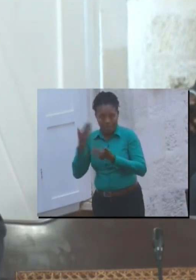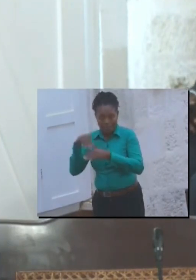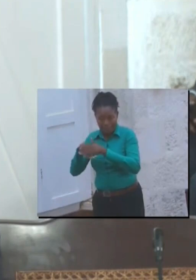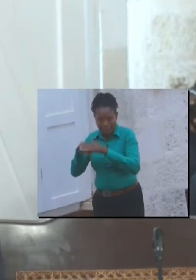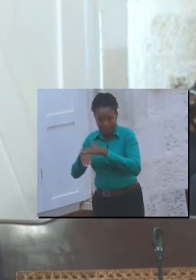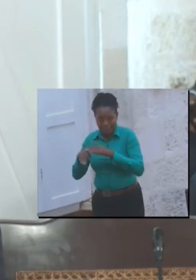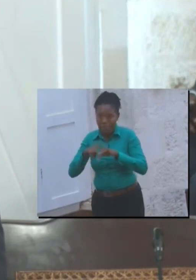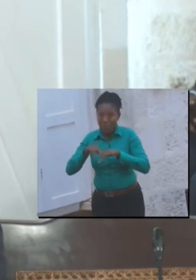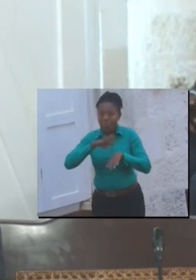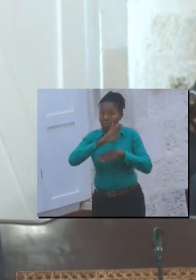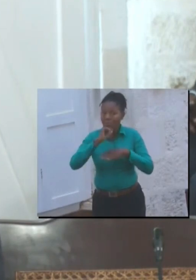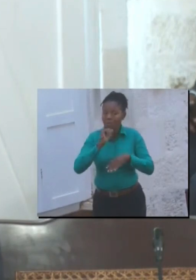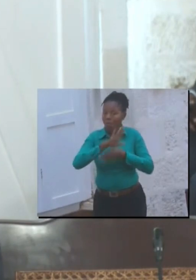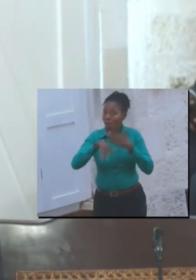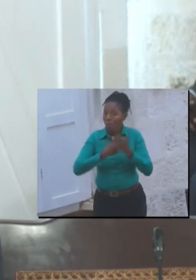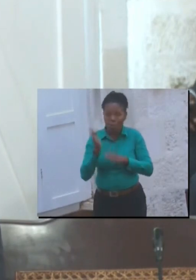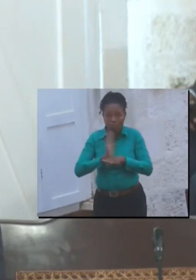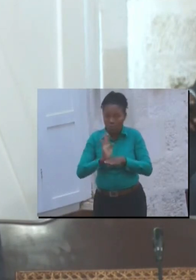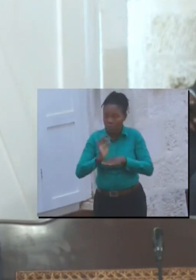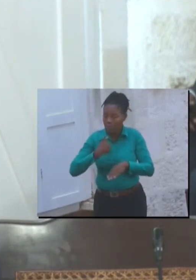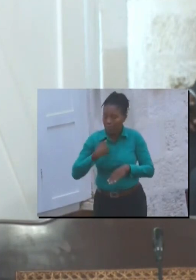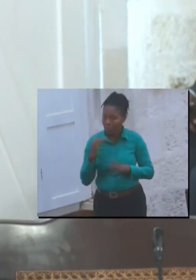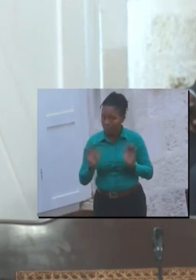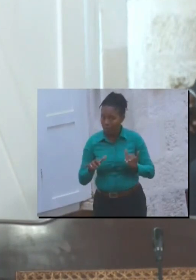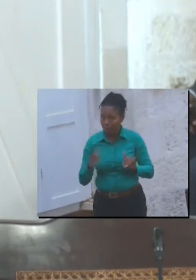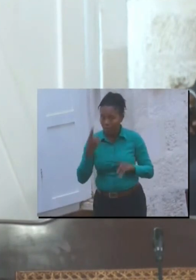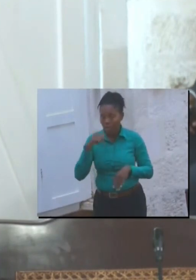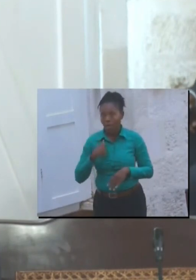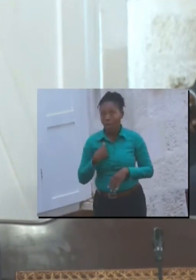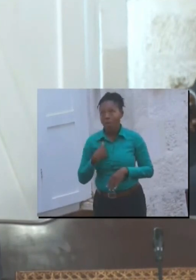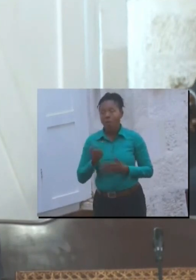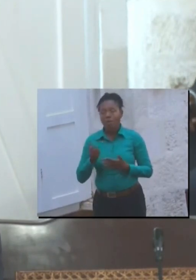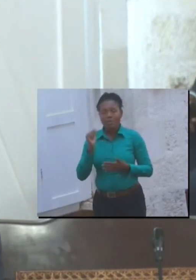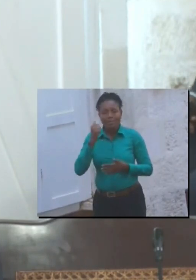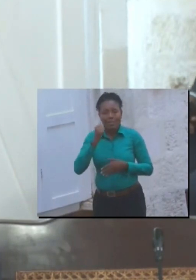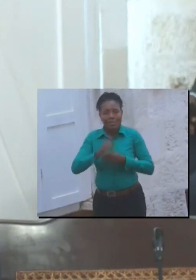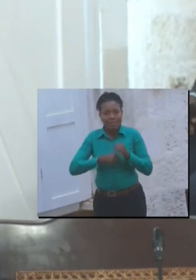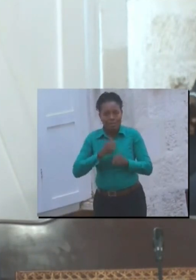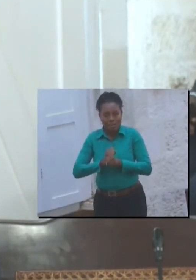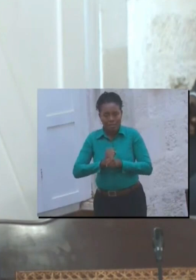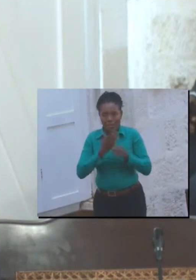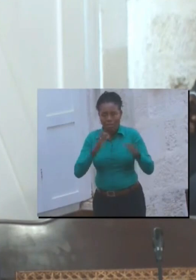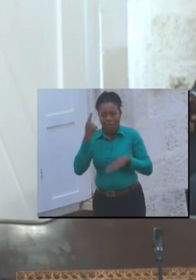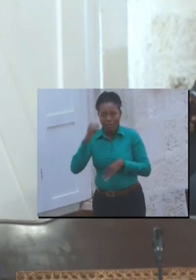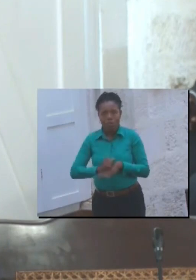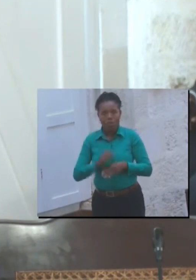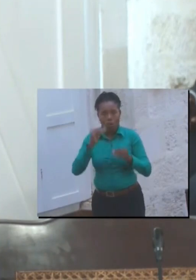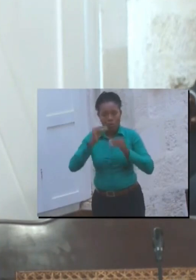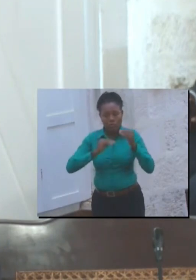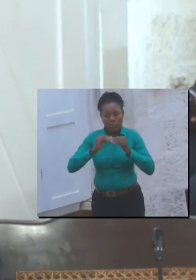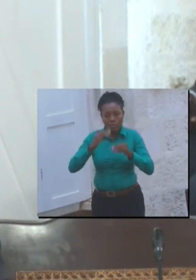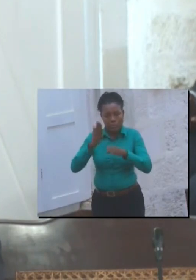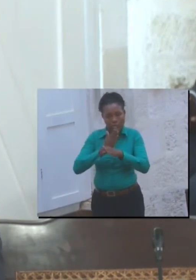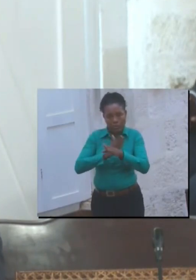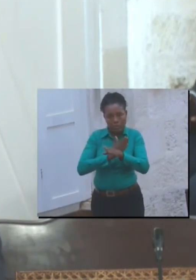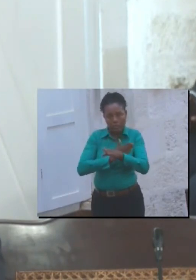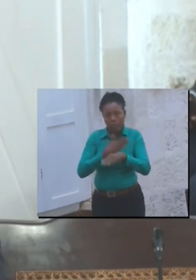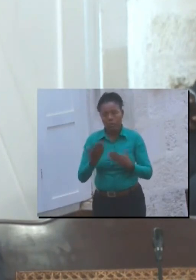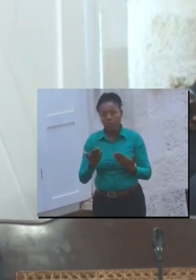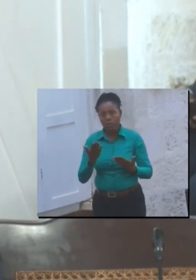resources that you can say, well, you know, have a 10-year plan of renovation, but may want to be a part of